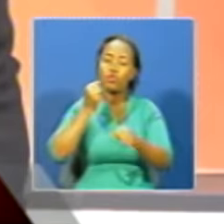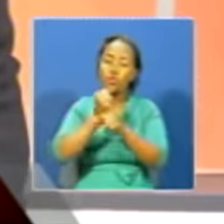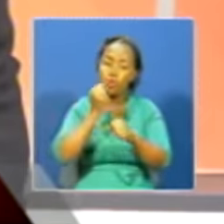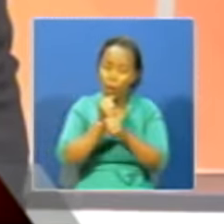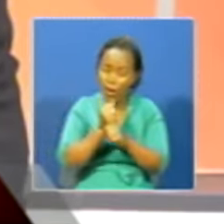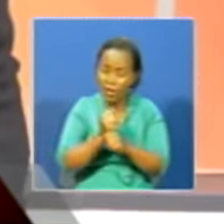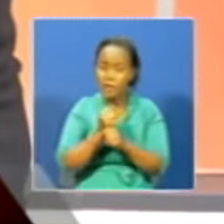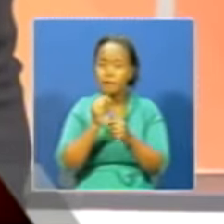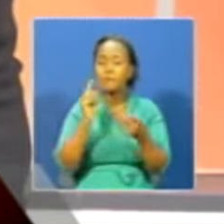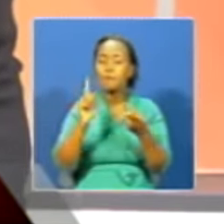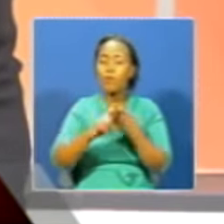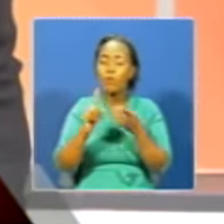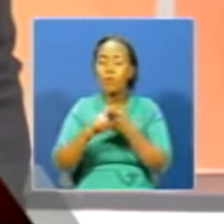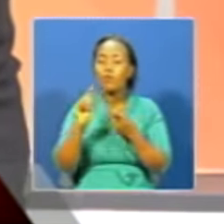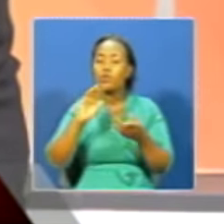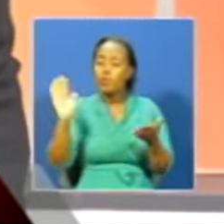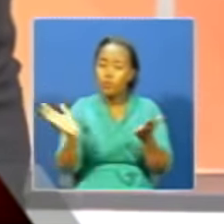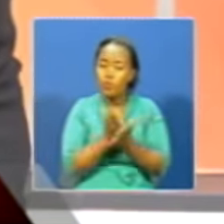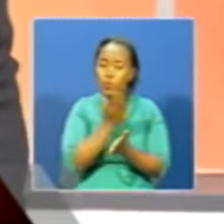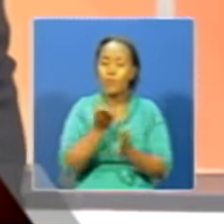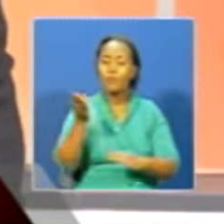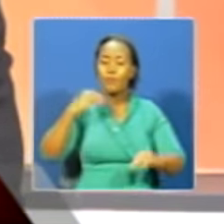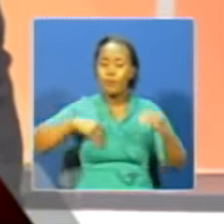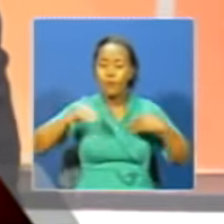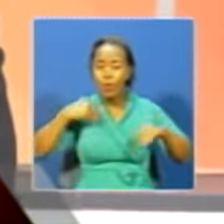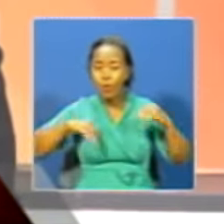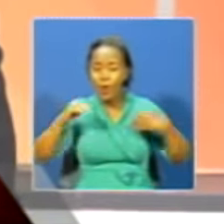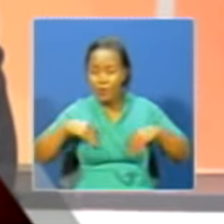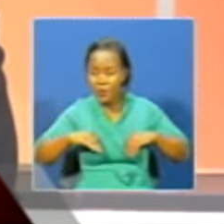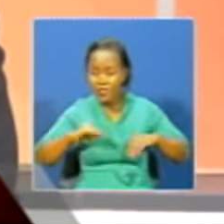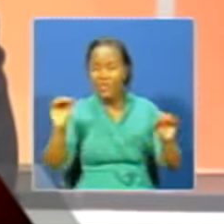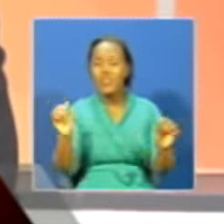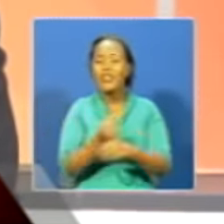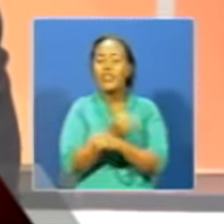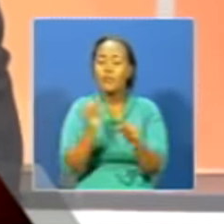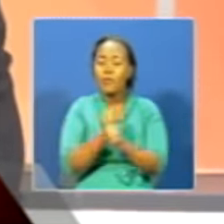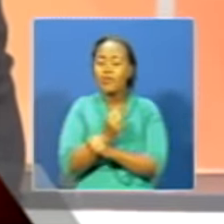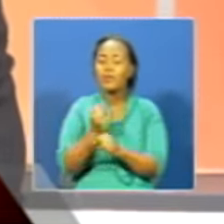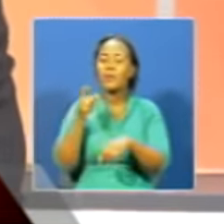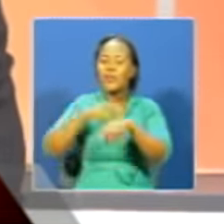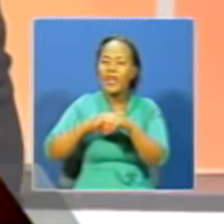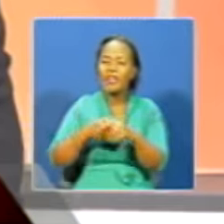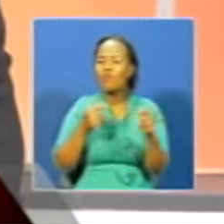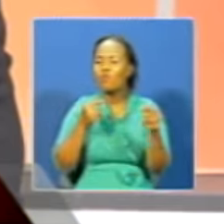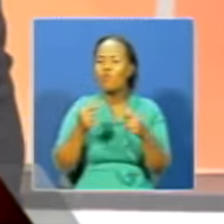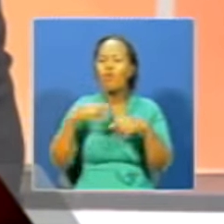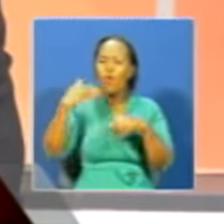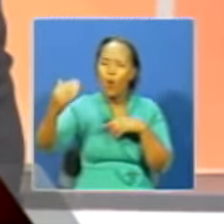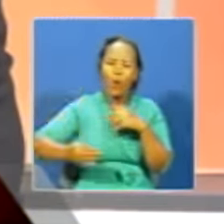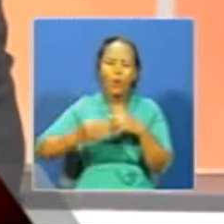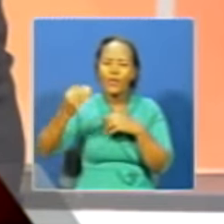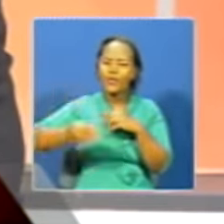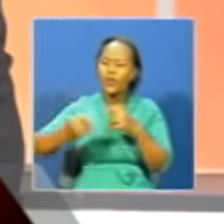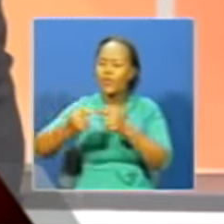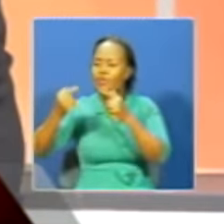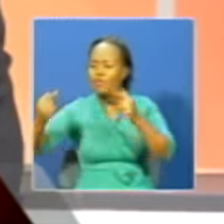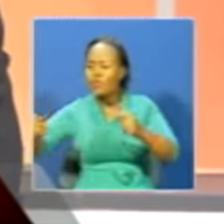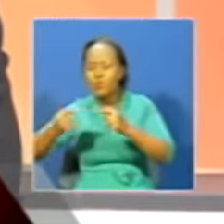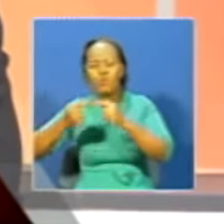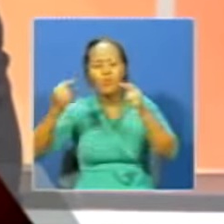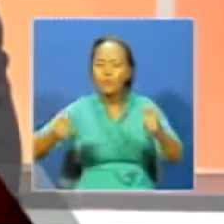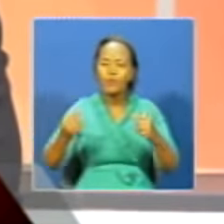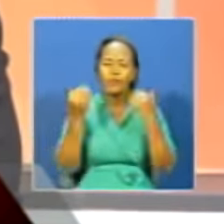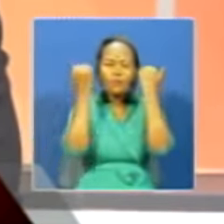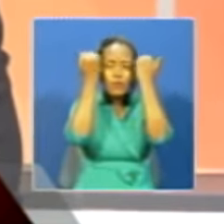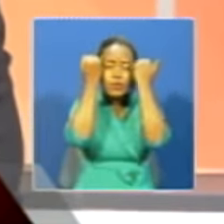we cannot fight it if you're in constant conflict with the judiciary. You cannot fight corruption if you understand